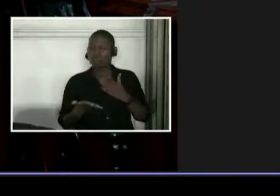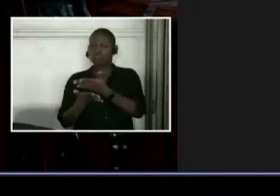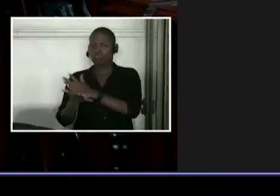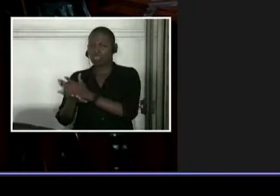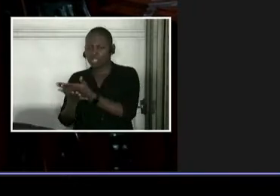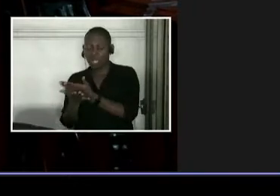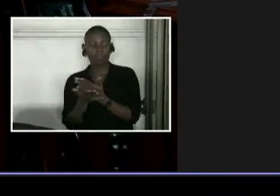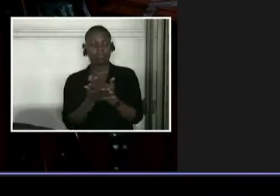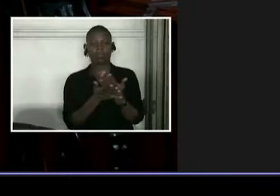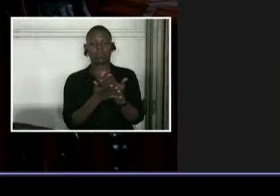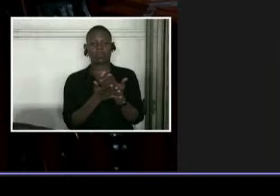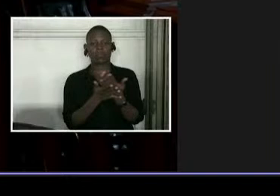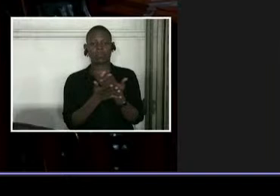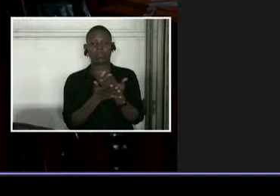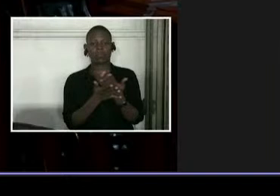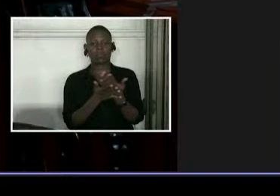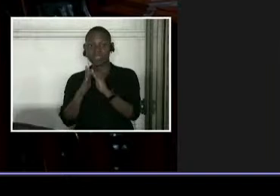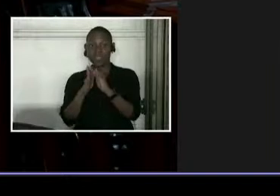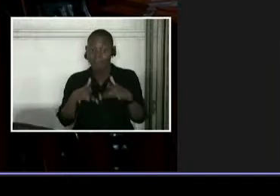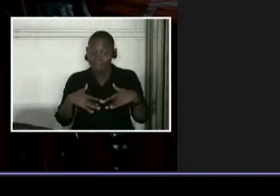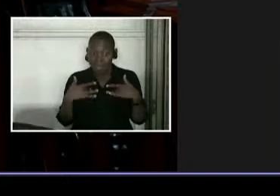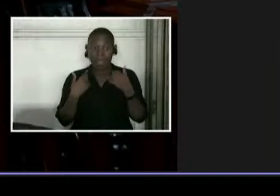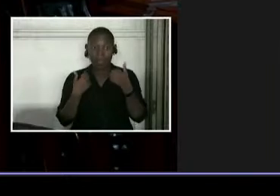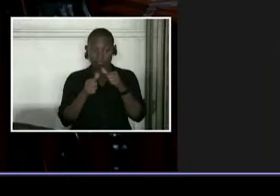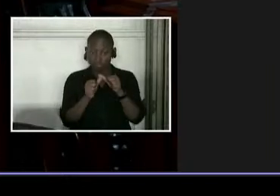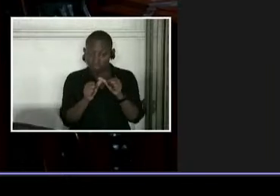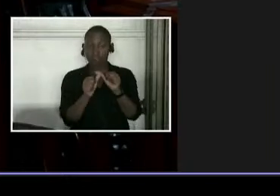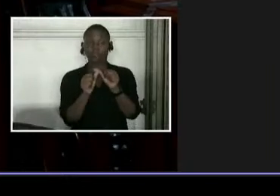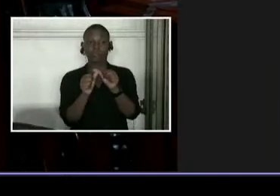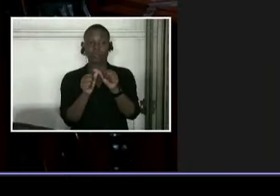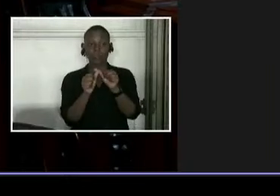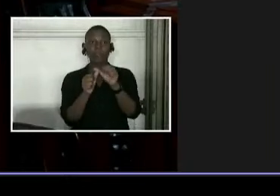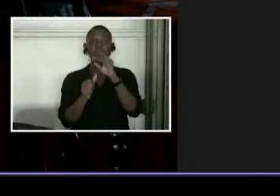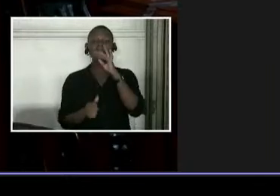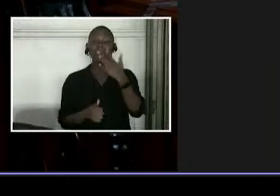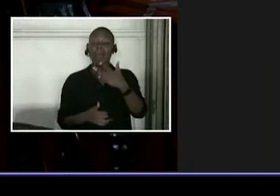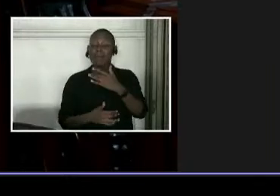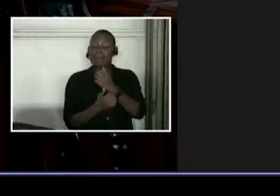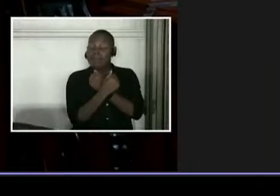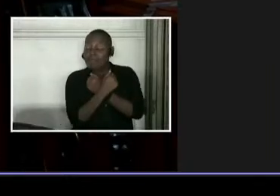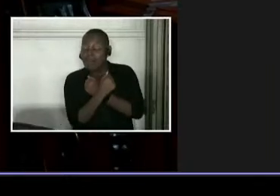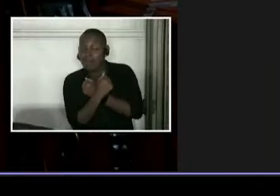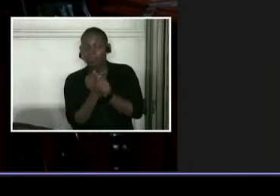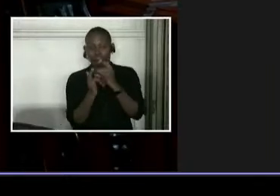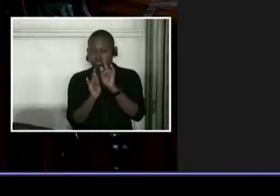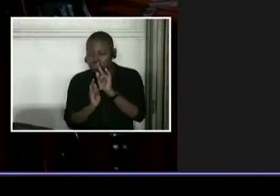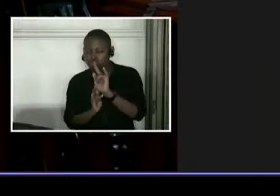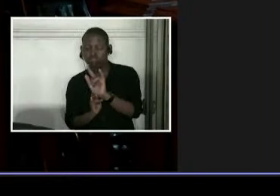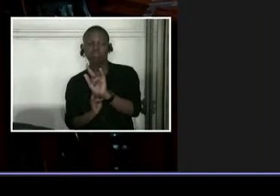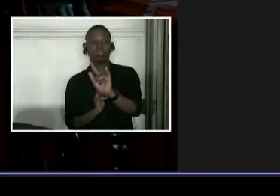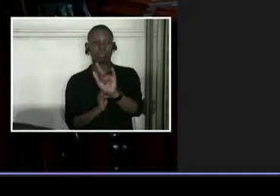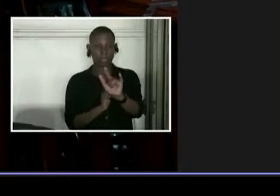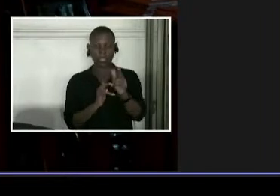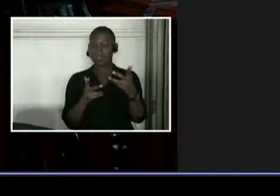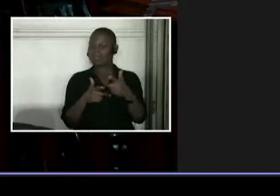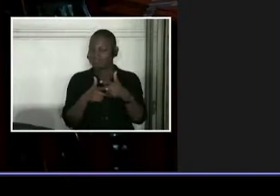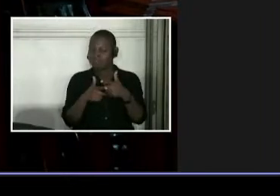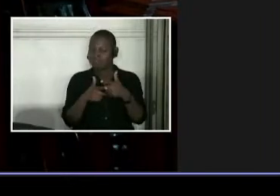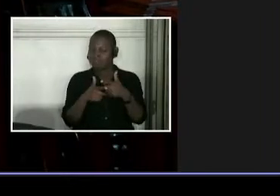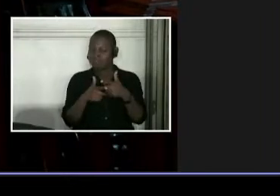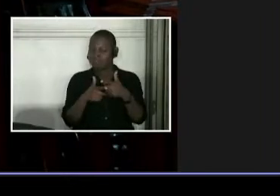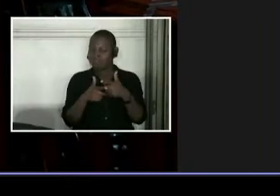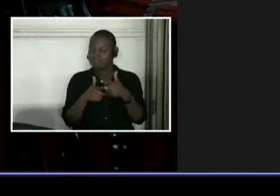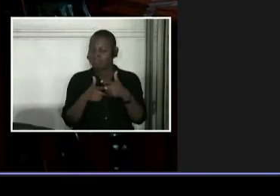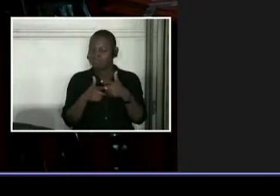surviving communities. Ours is a story of unbelievable love and human kindness. Honorable members, it is our wish that